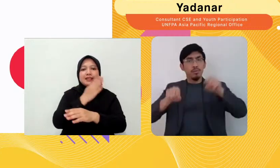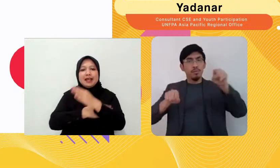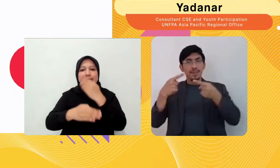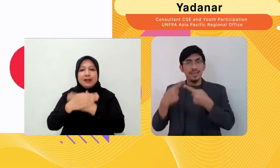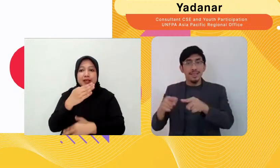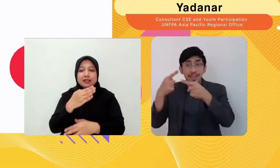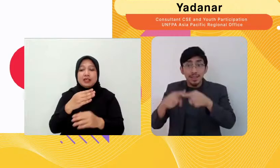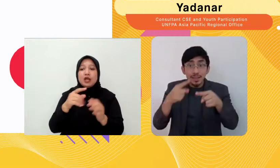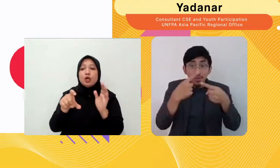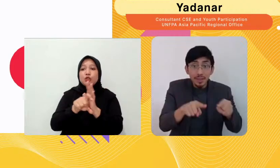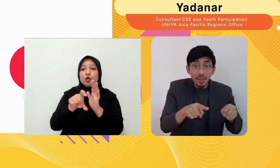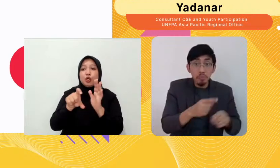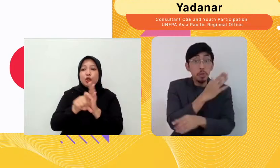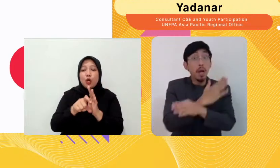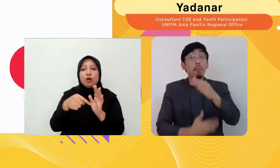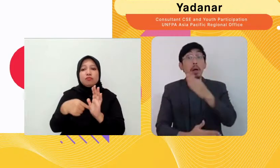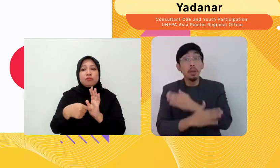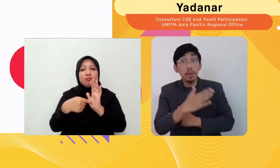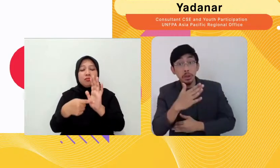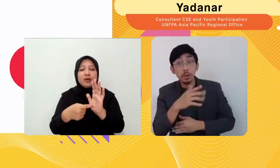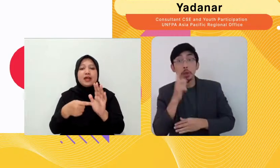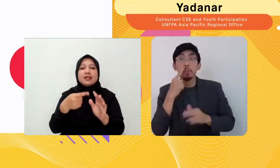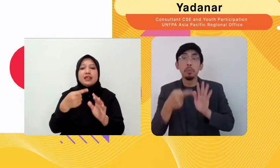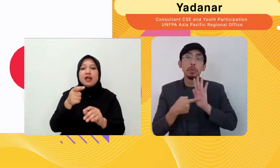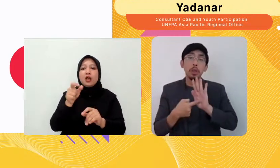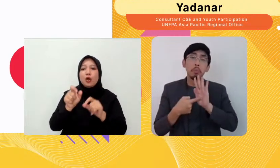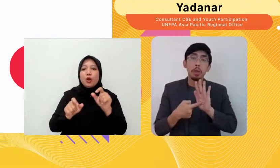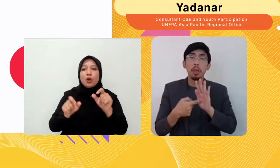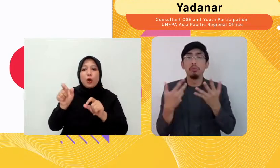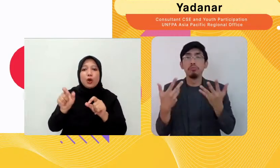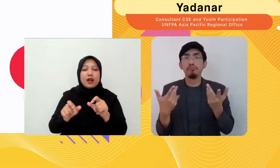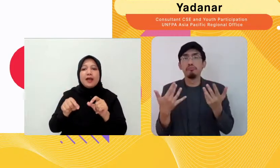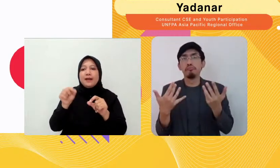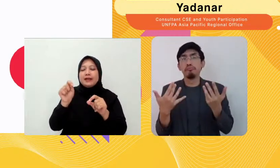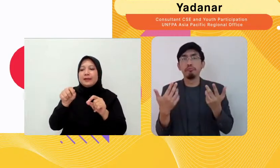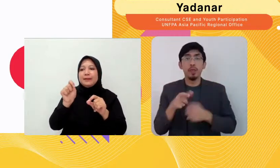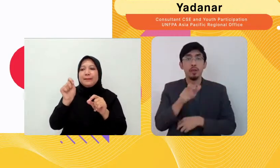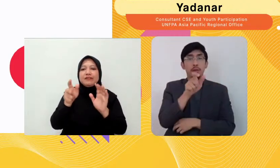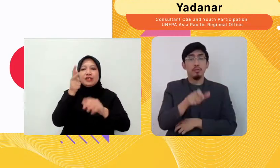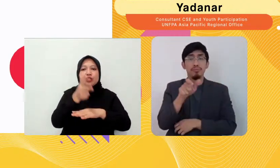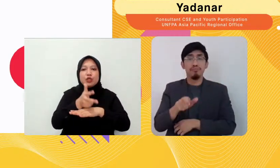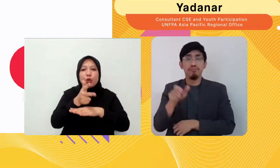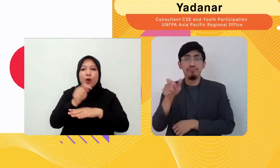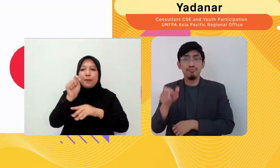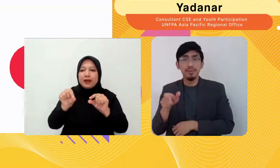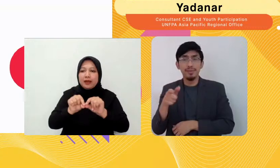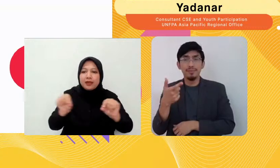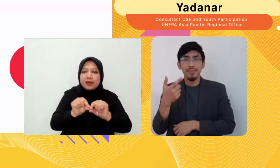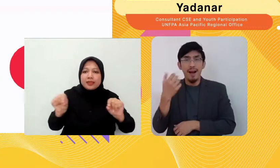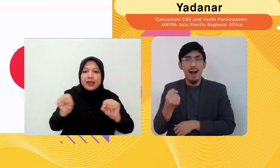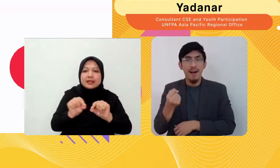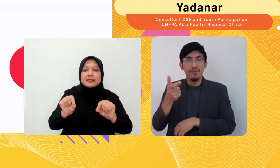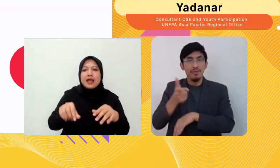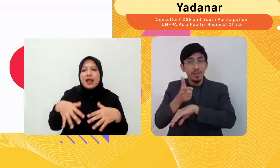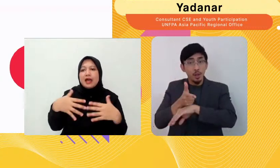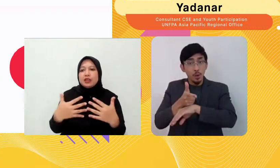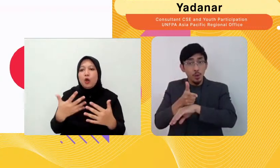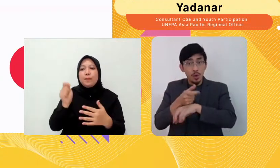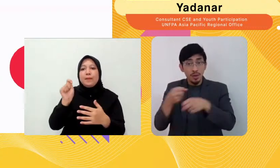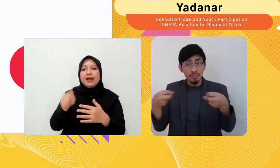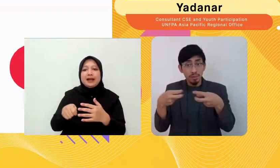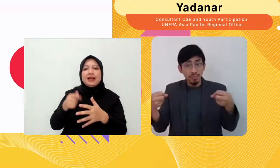whether the images are provided with alternative text, does the video have the international sign